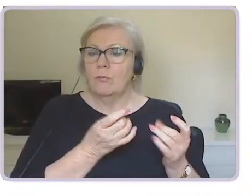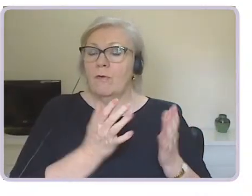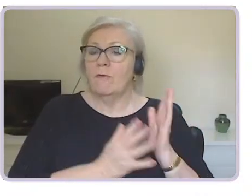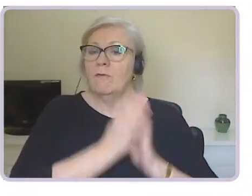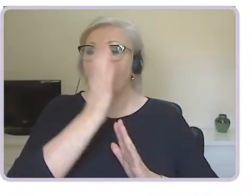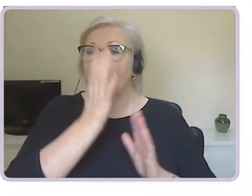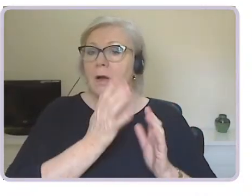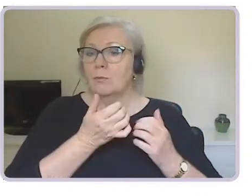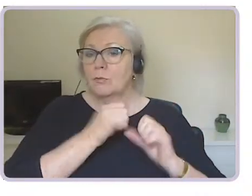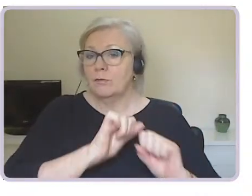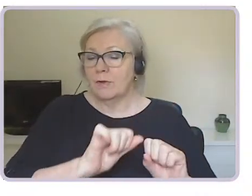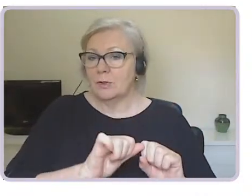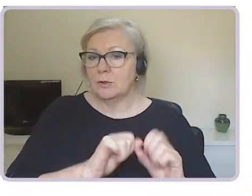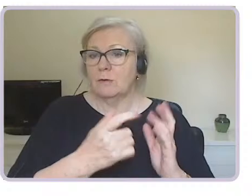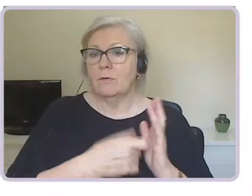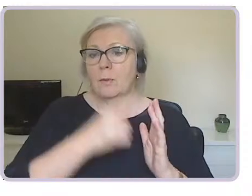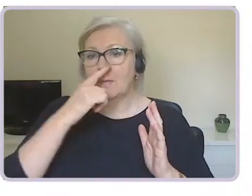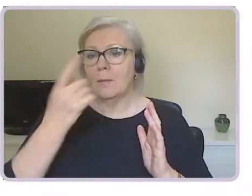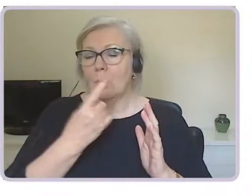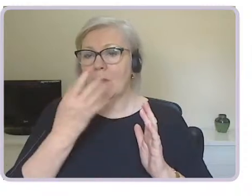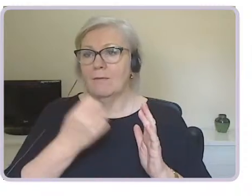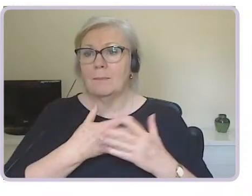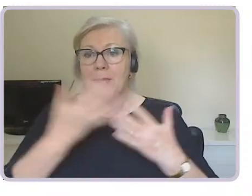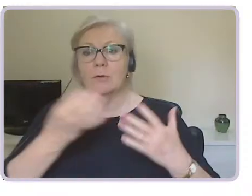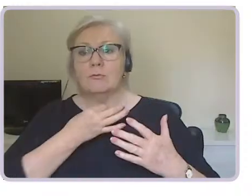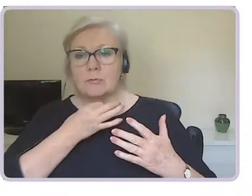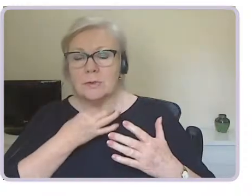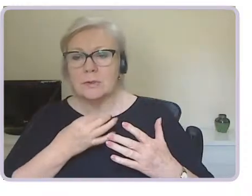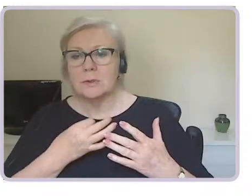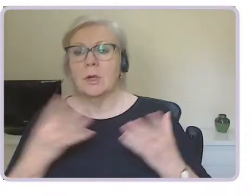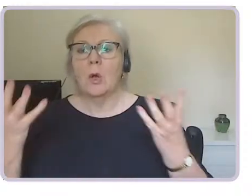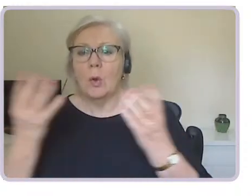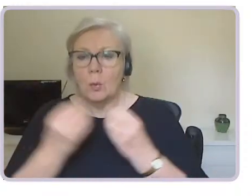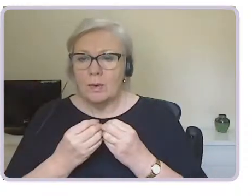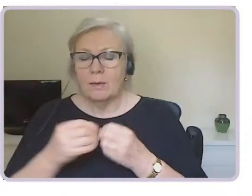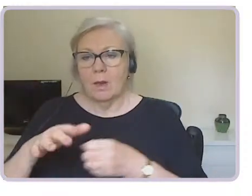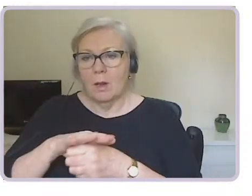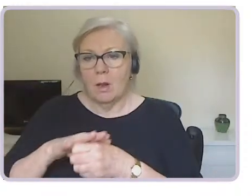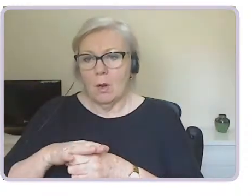risk alongside local service providers and local government.